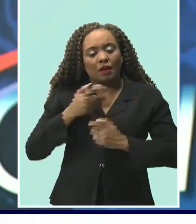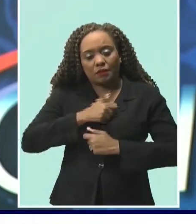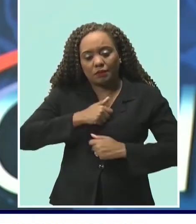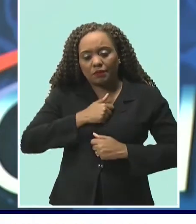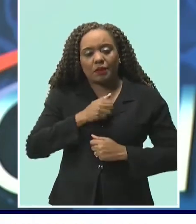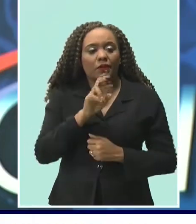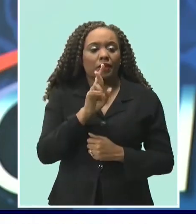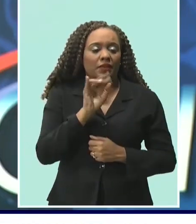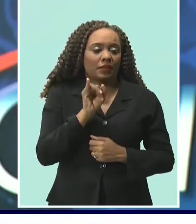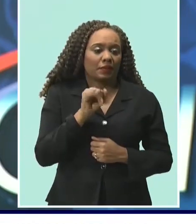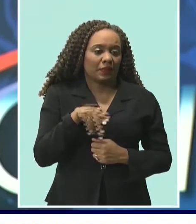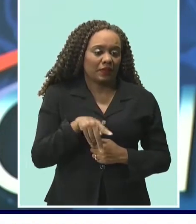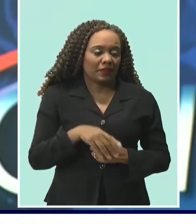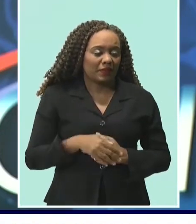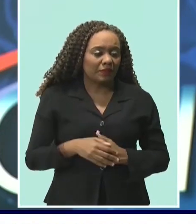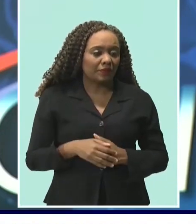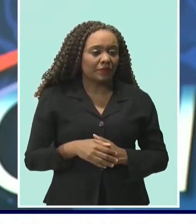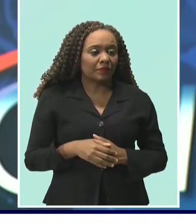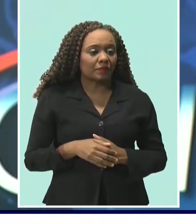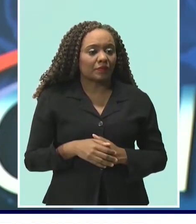May he rest in peace.